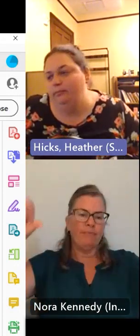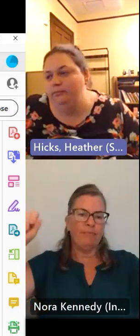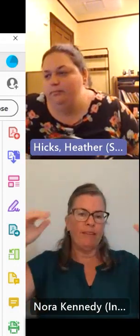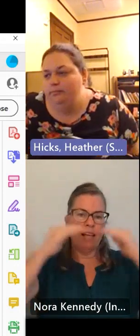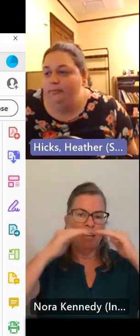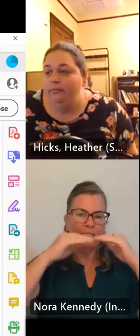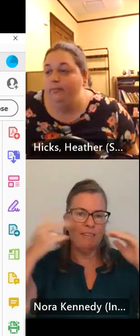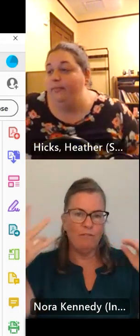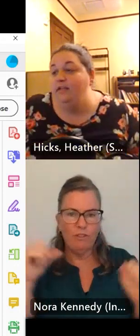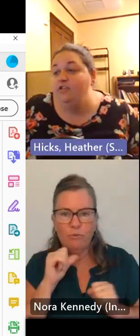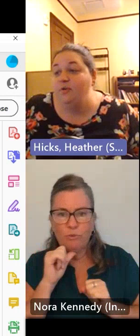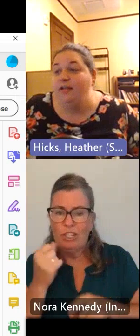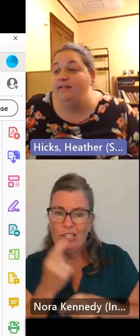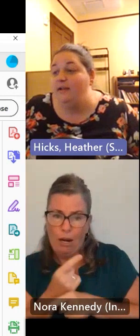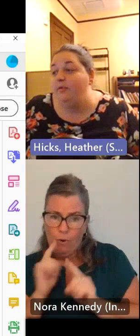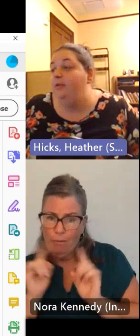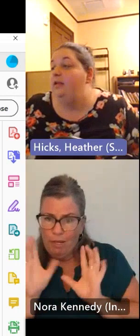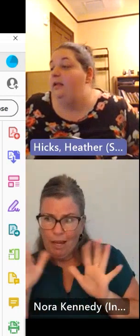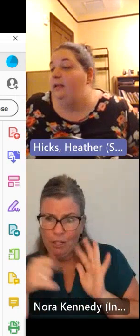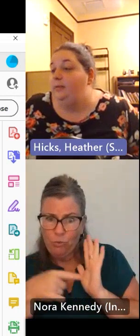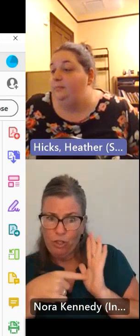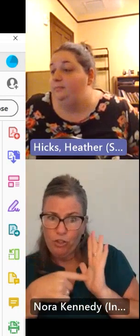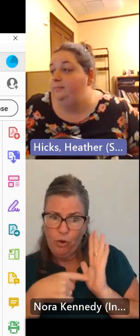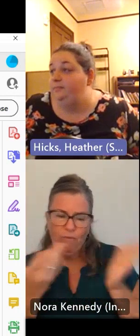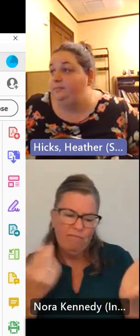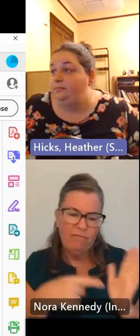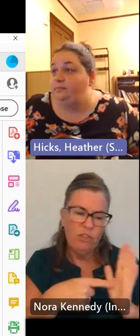document, but is showing an example.